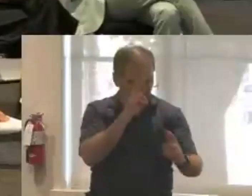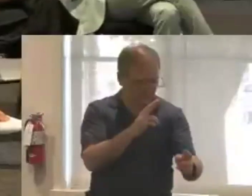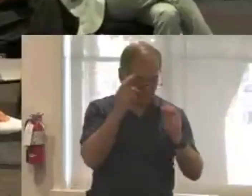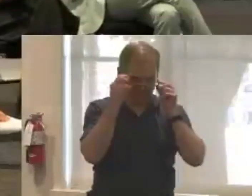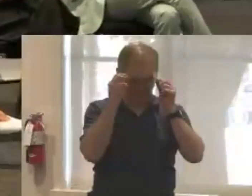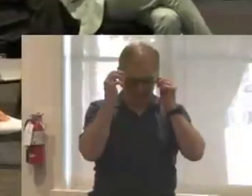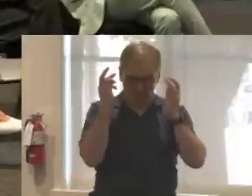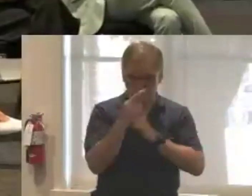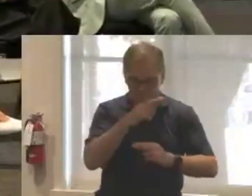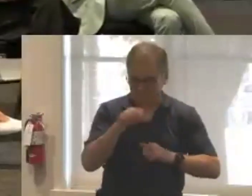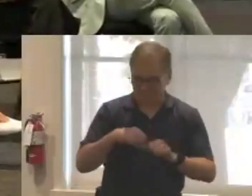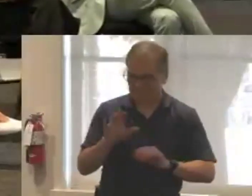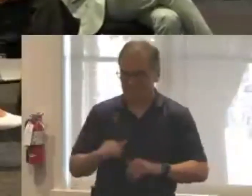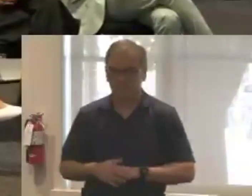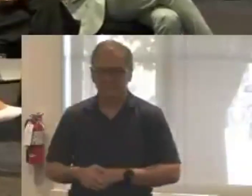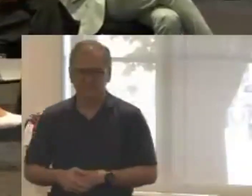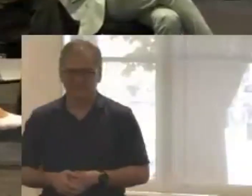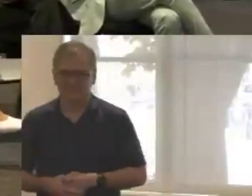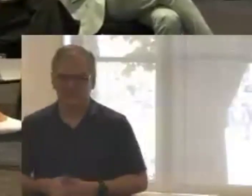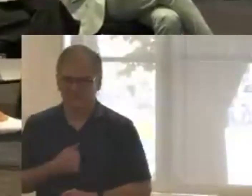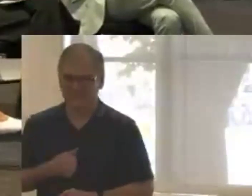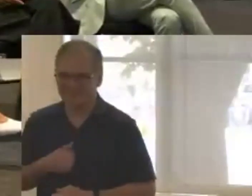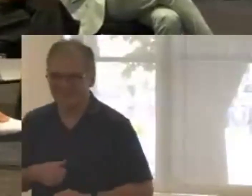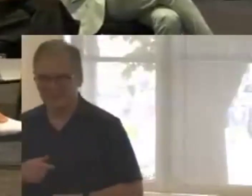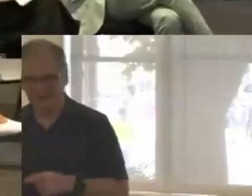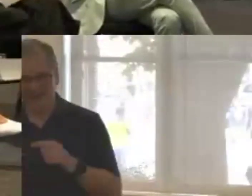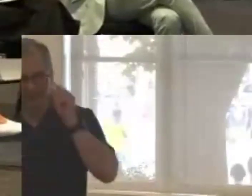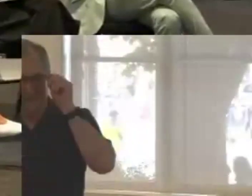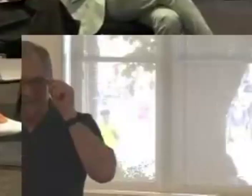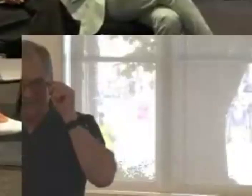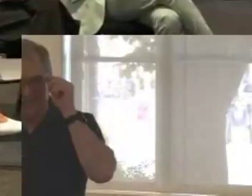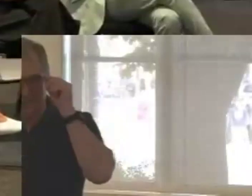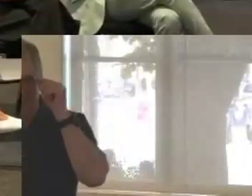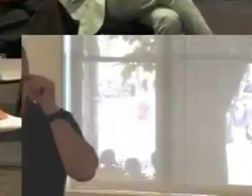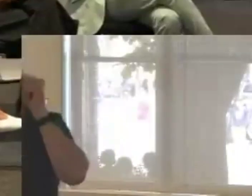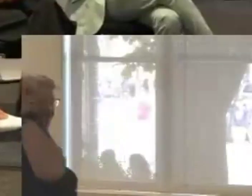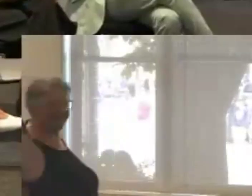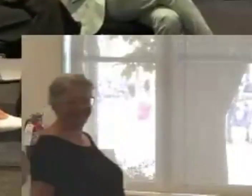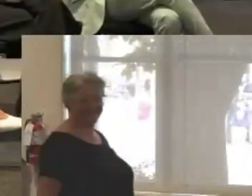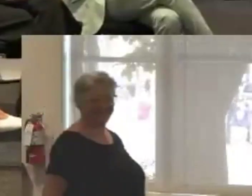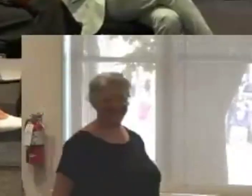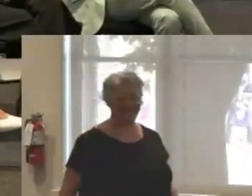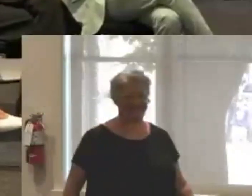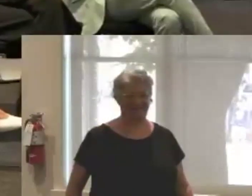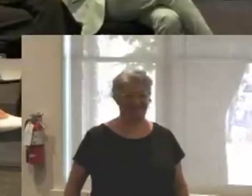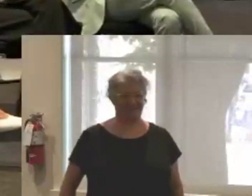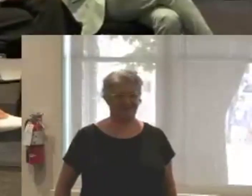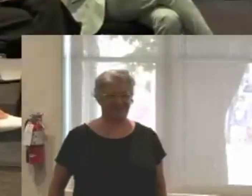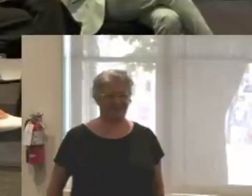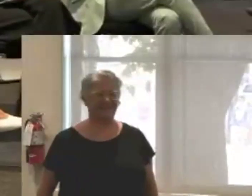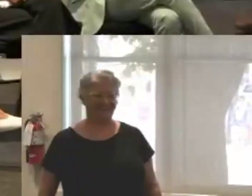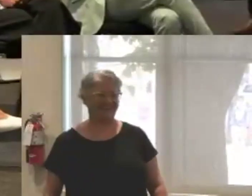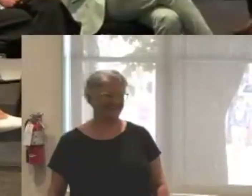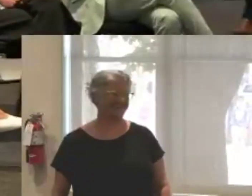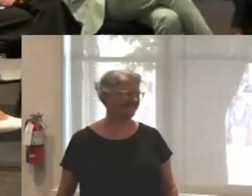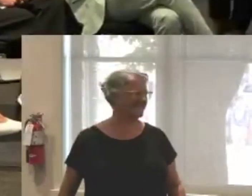the auditory and online. We will try to address at least two questions from auditory. Please try